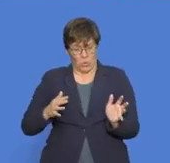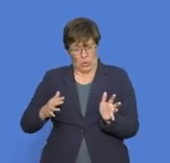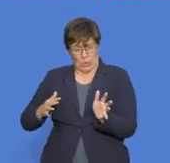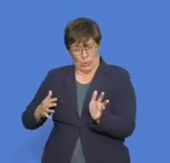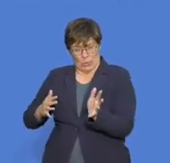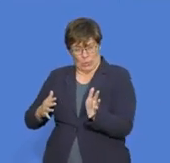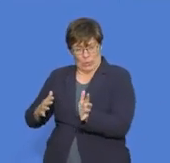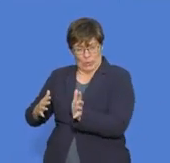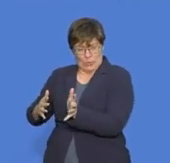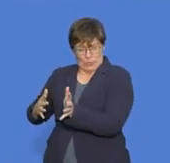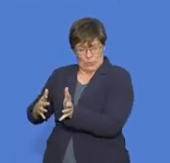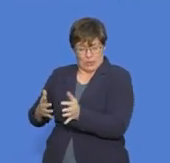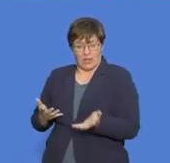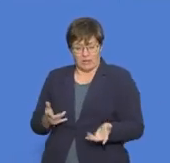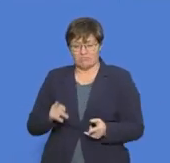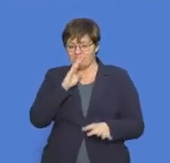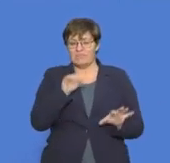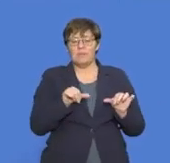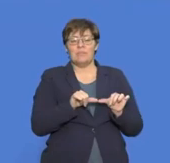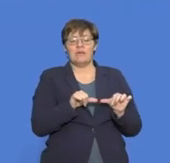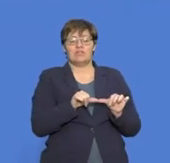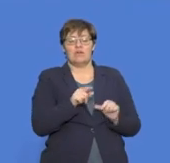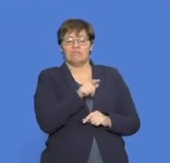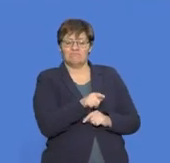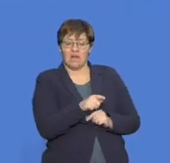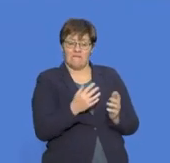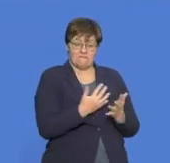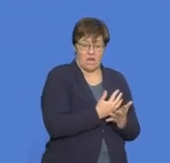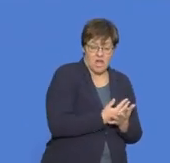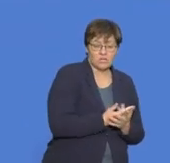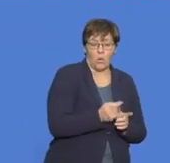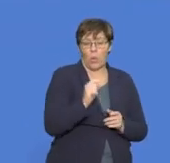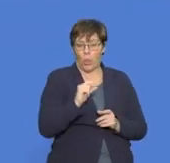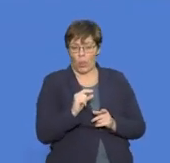conditions and then measure how much or how fast